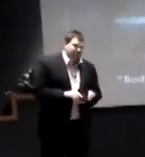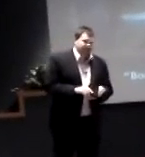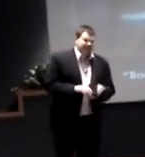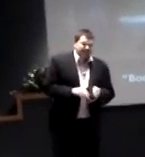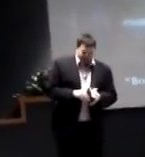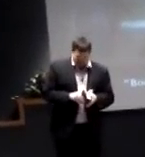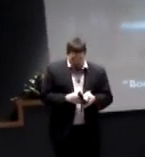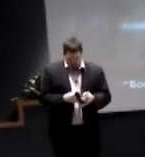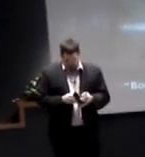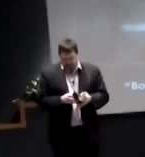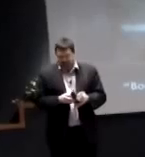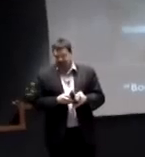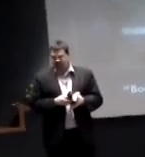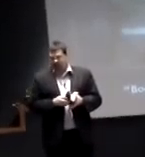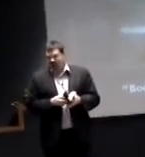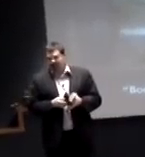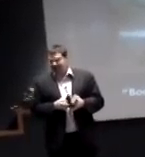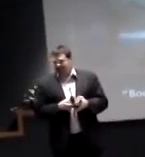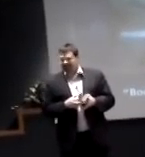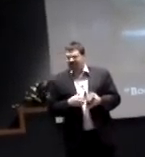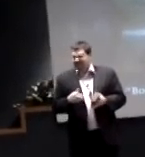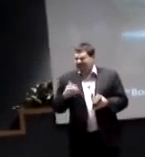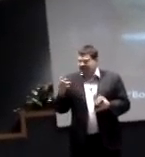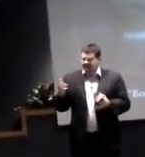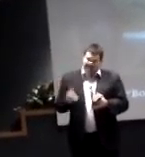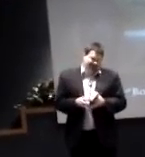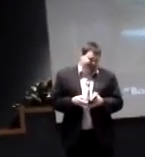Language, hopefully it will